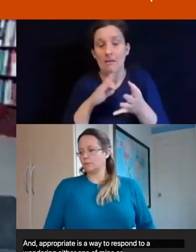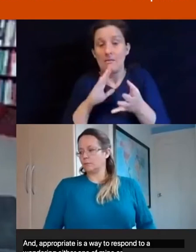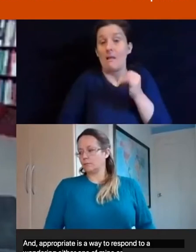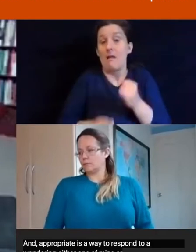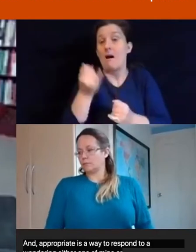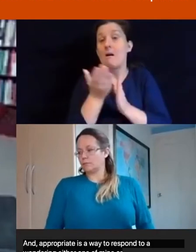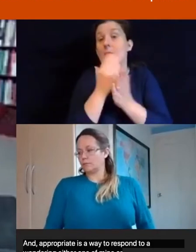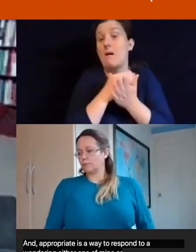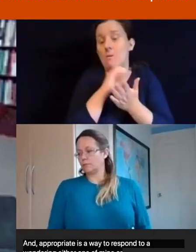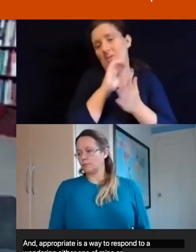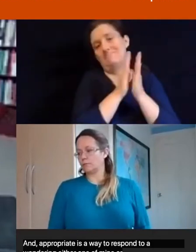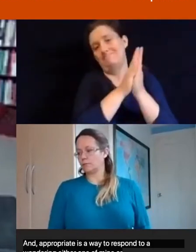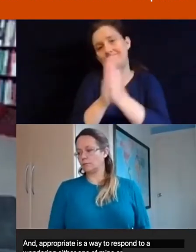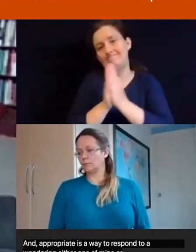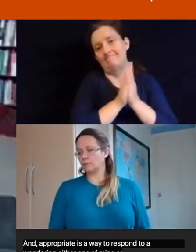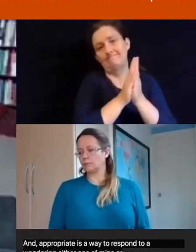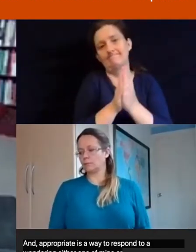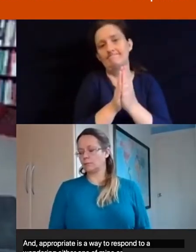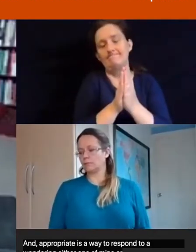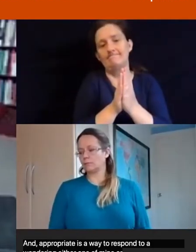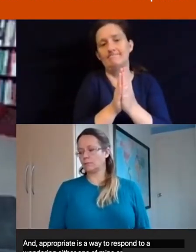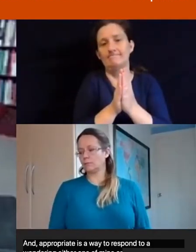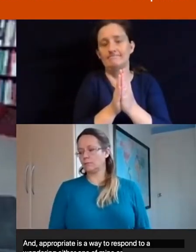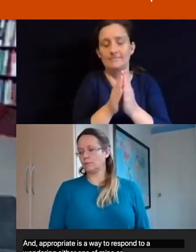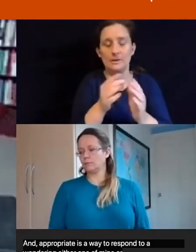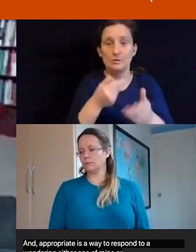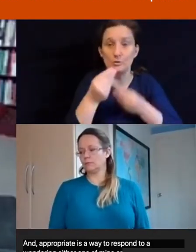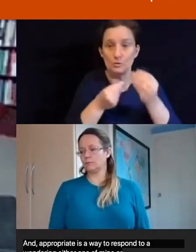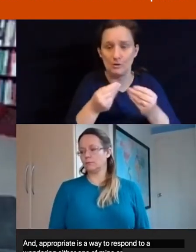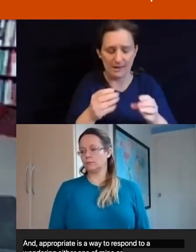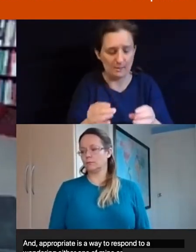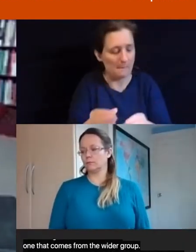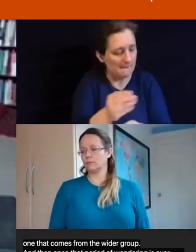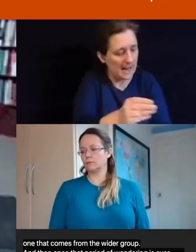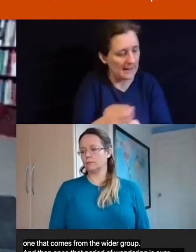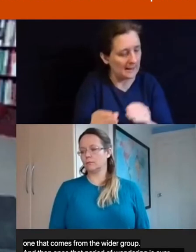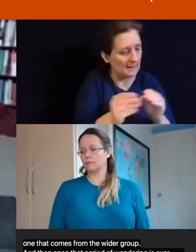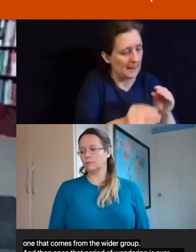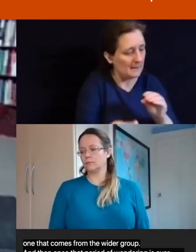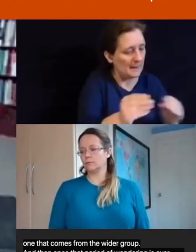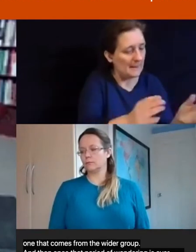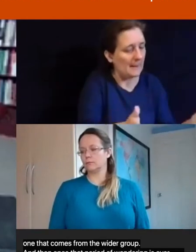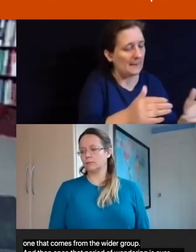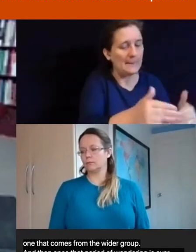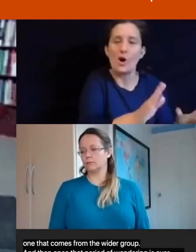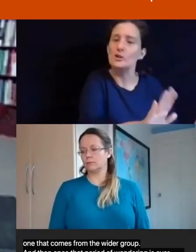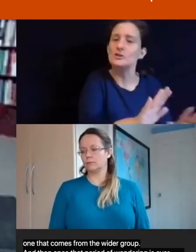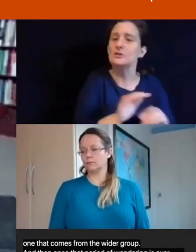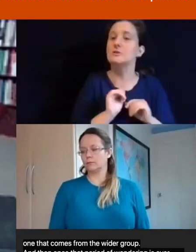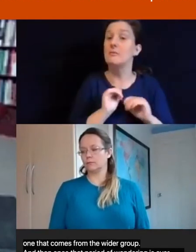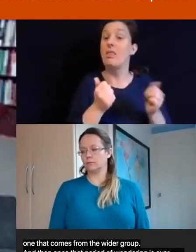we prayerfully return the story to the box. And then that's the end of this part of the